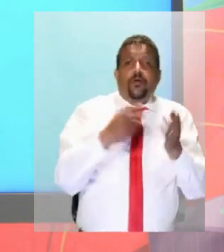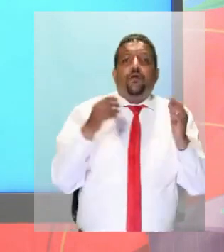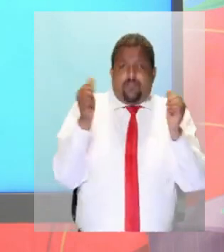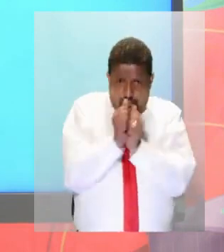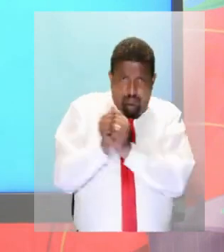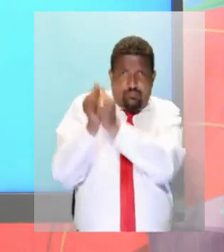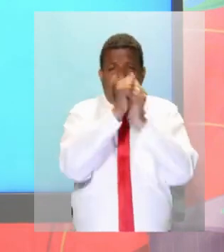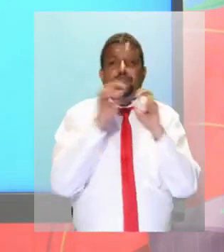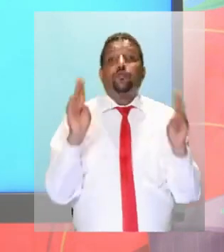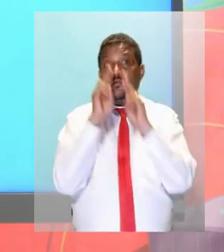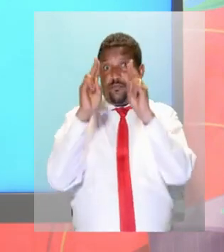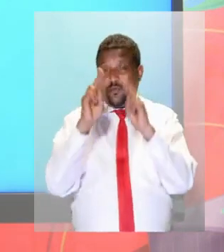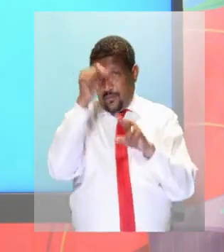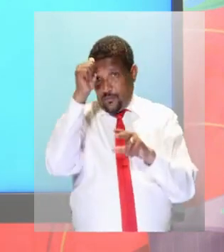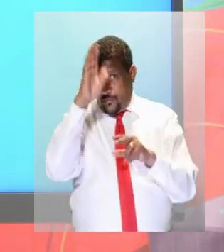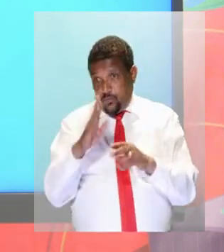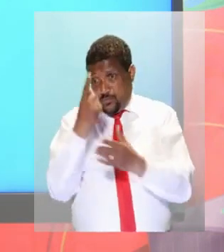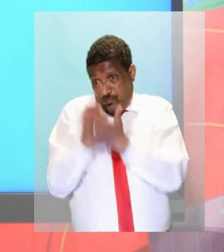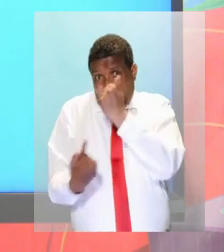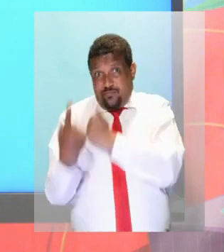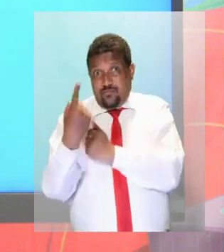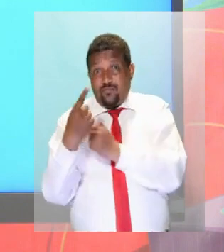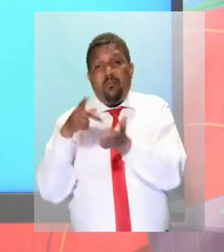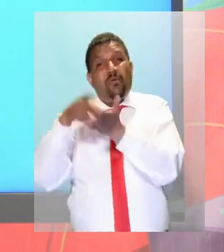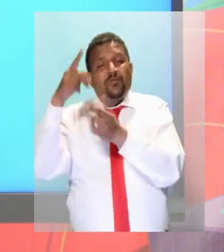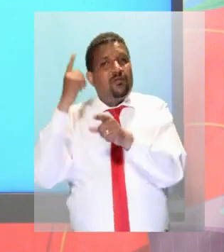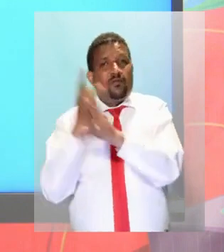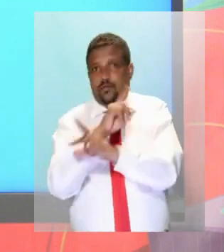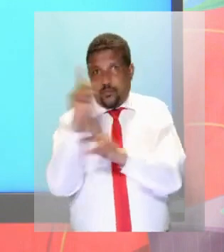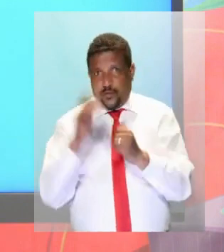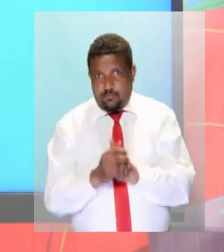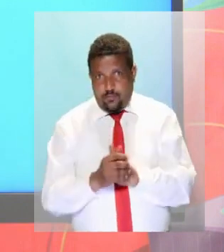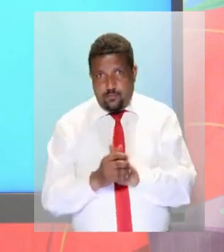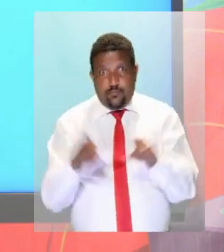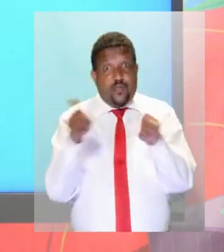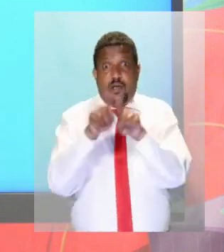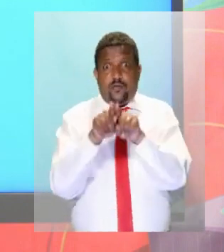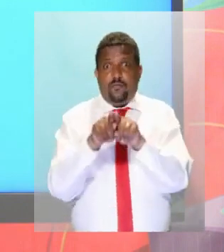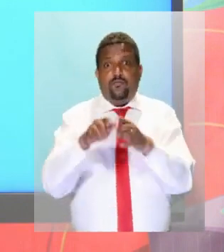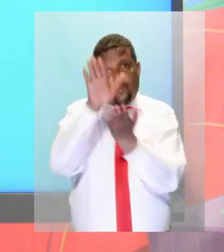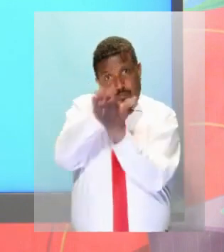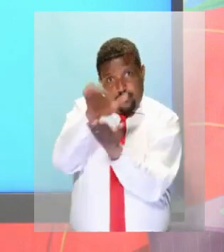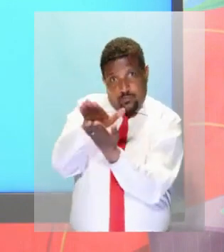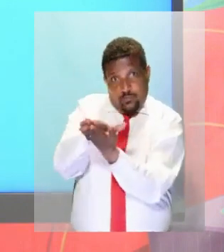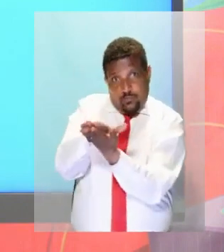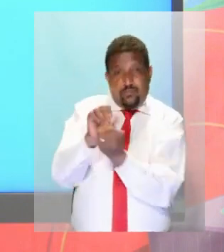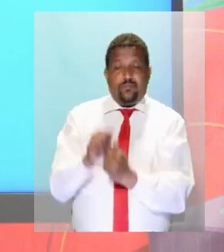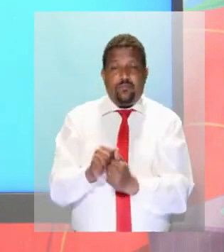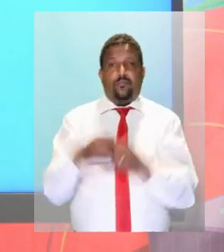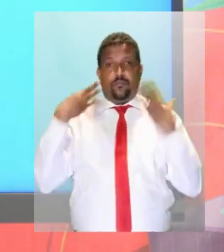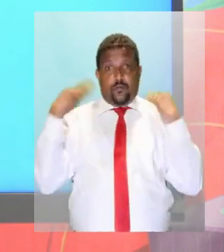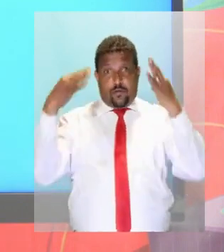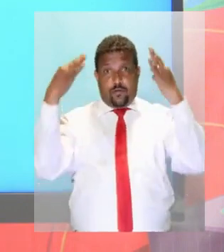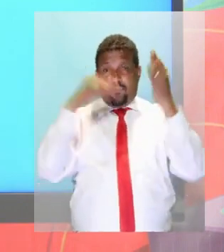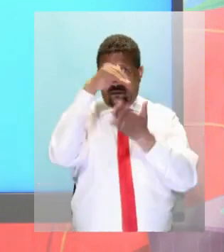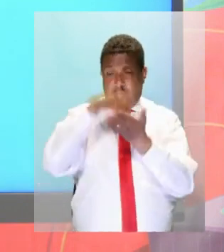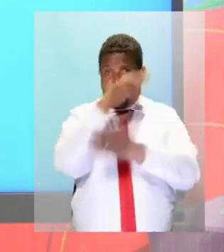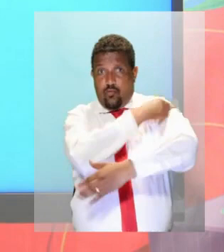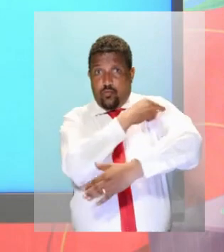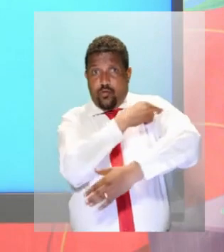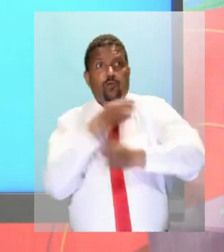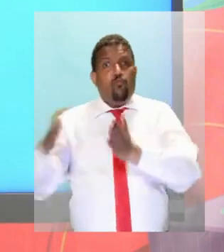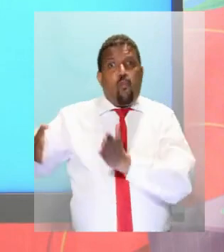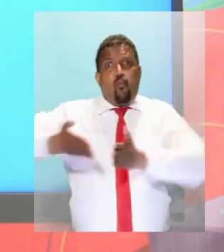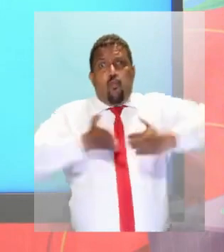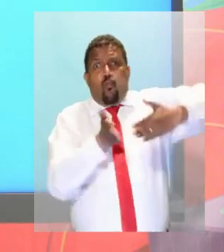together, but nobody is expected to make payments, like school, health center,